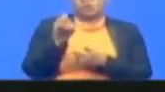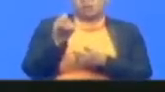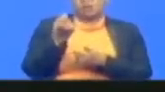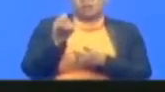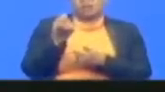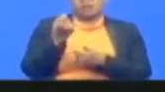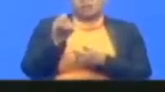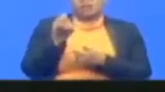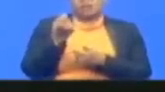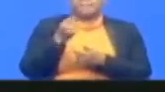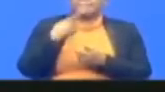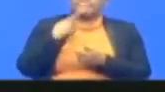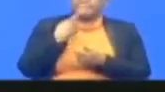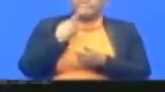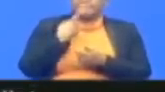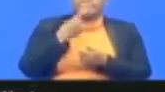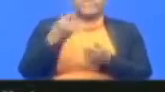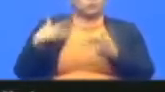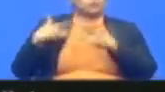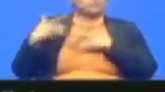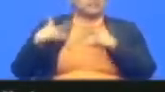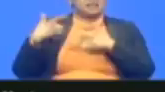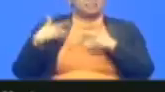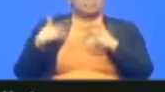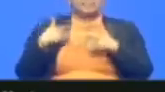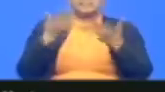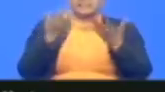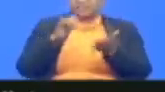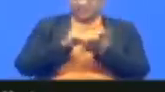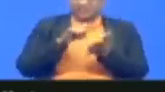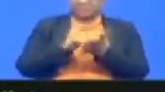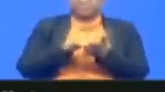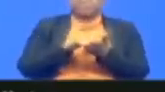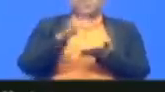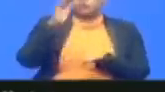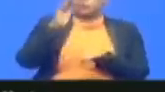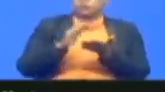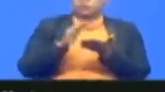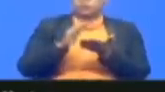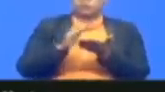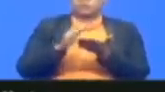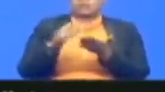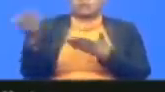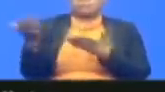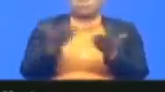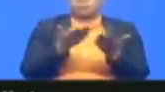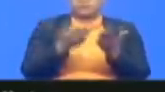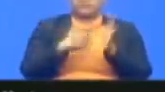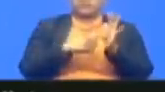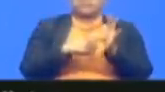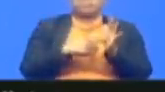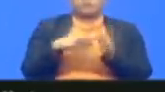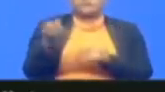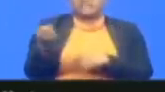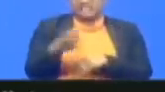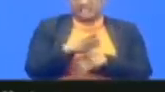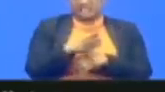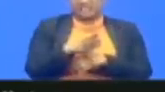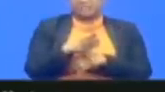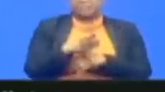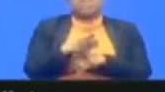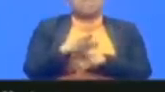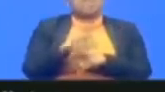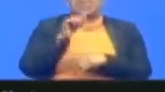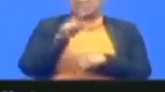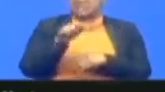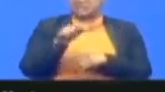want. Their key concern is the likelihood that subsidized farm inputs such as seeds and fertilizer may not be